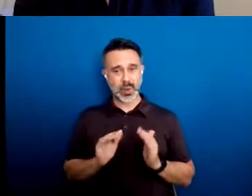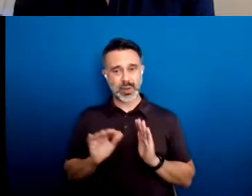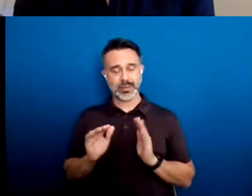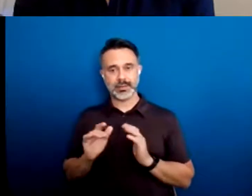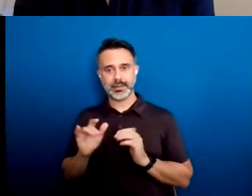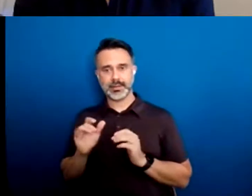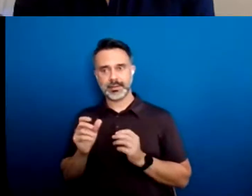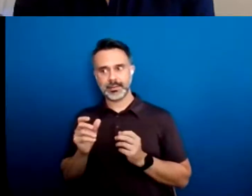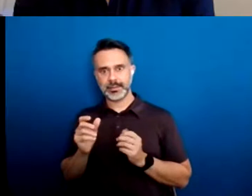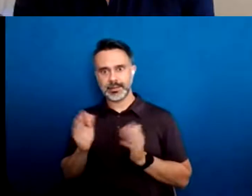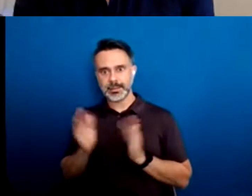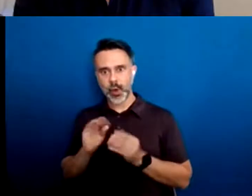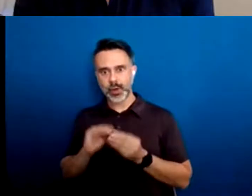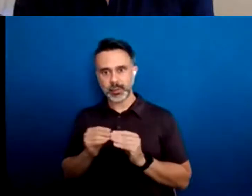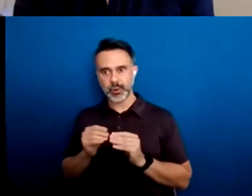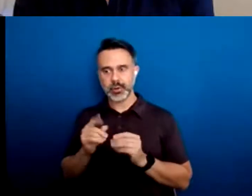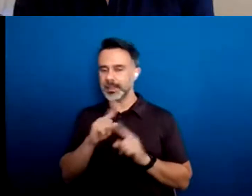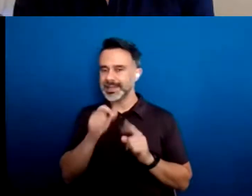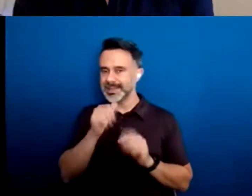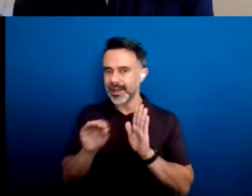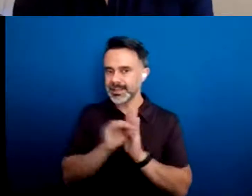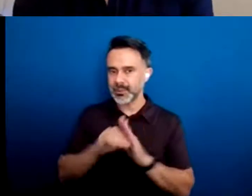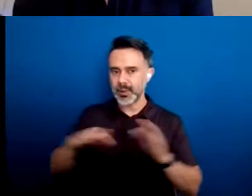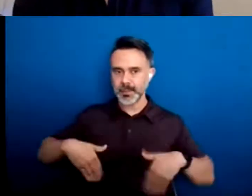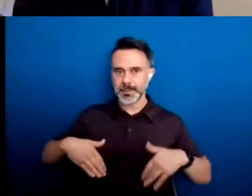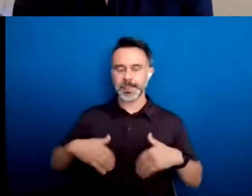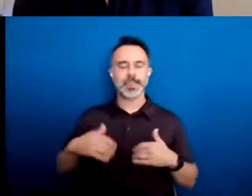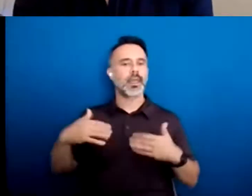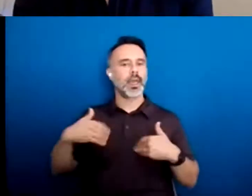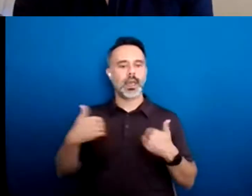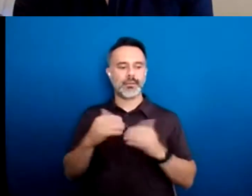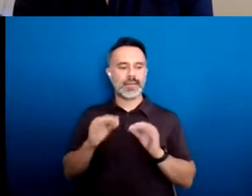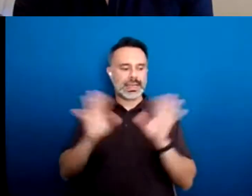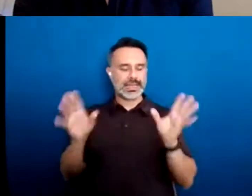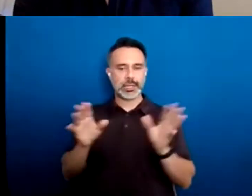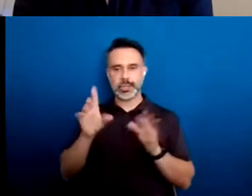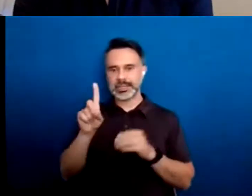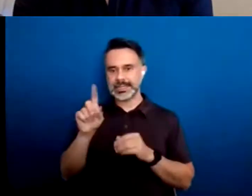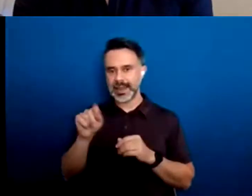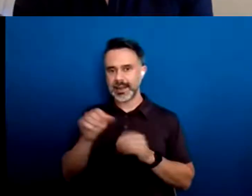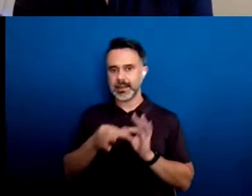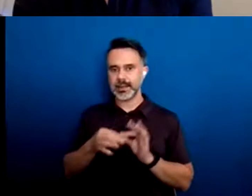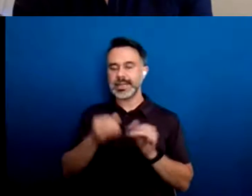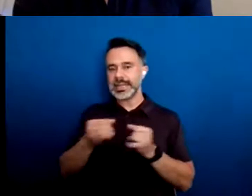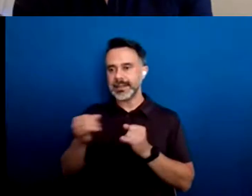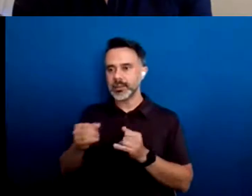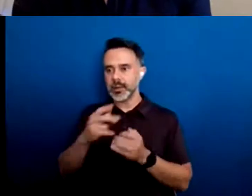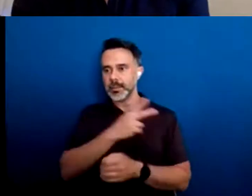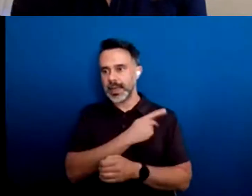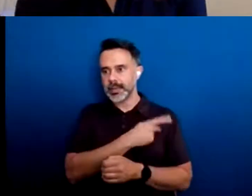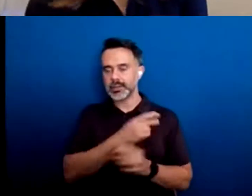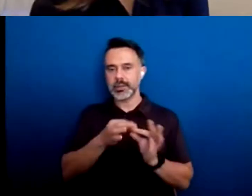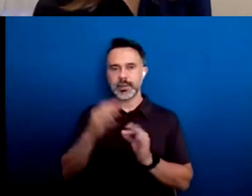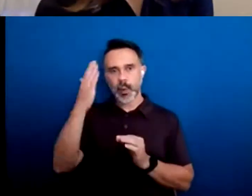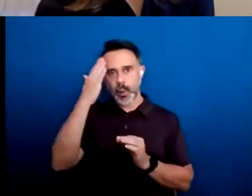we don't have clear data on individual patients as to why somebody got